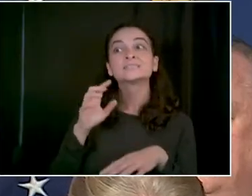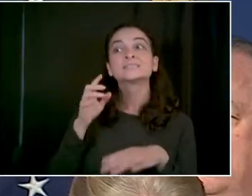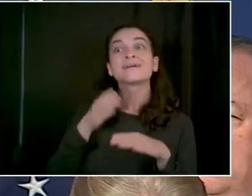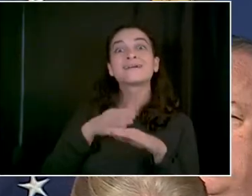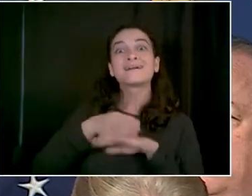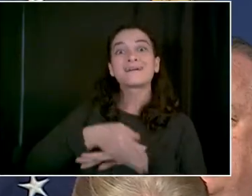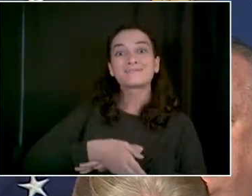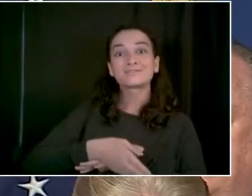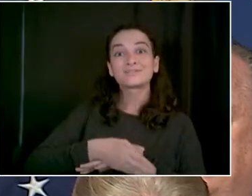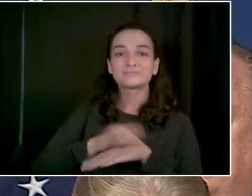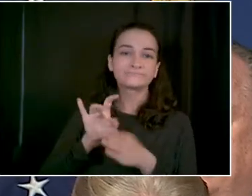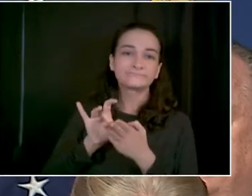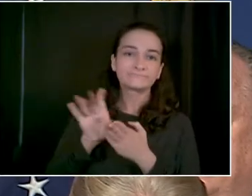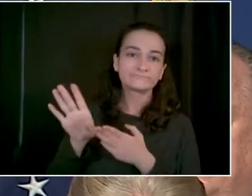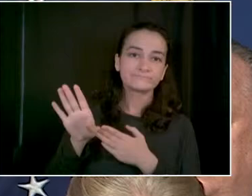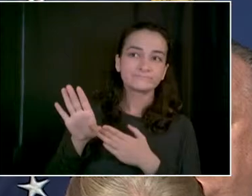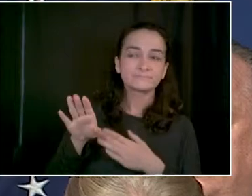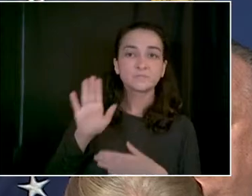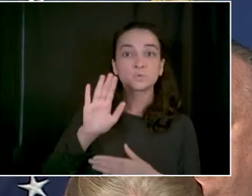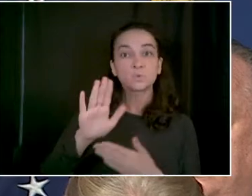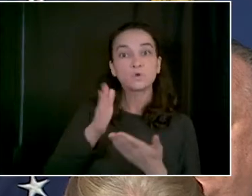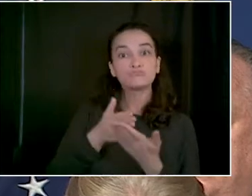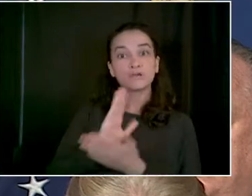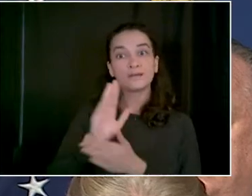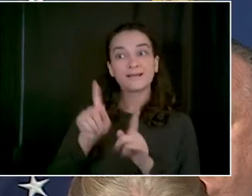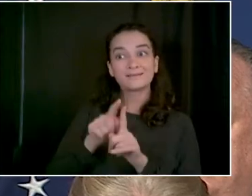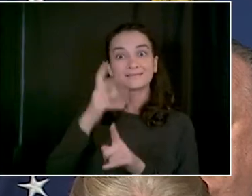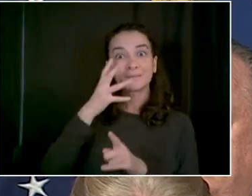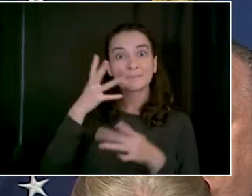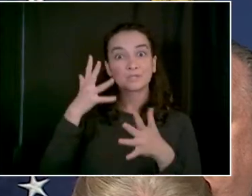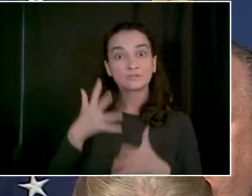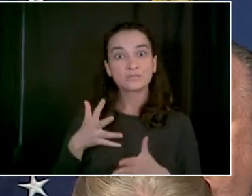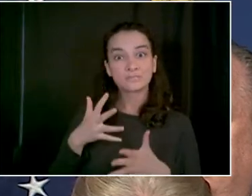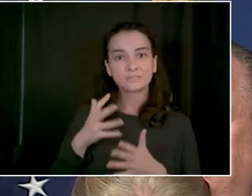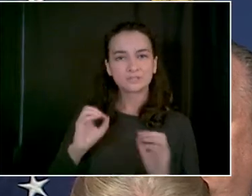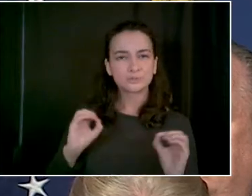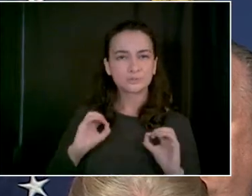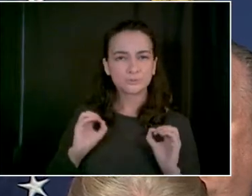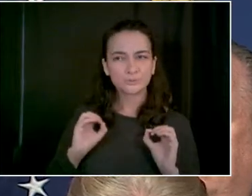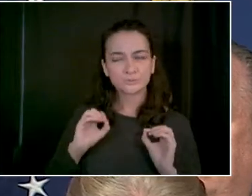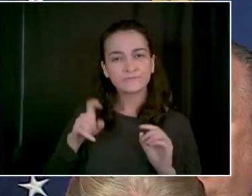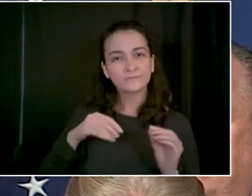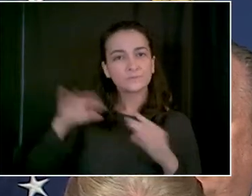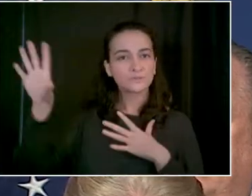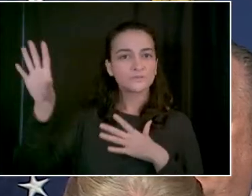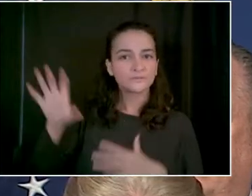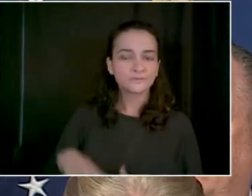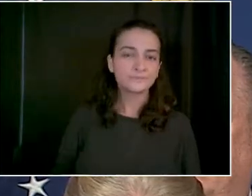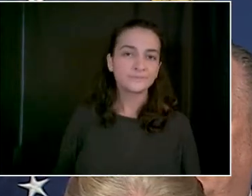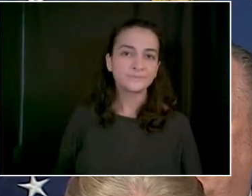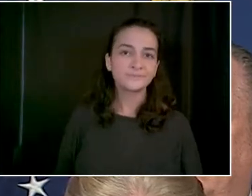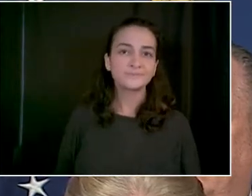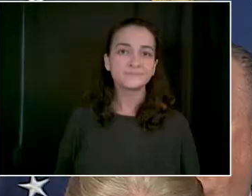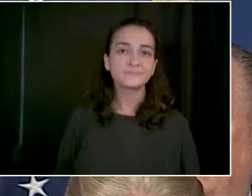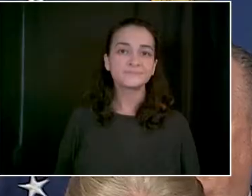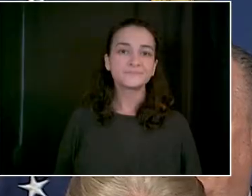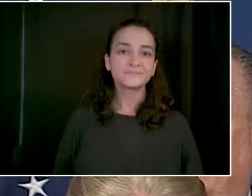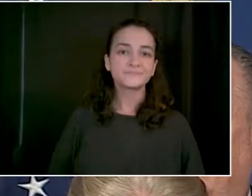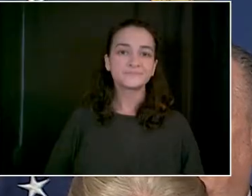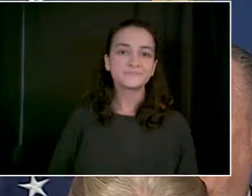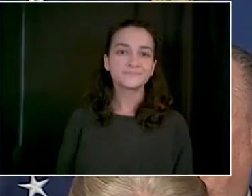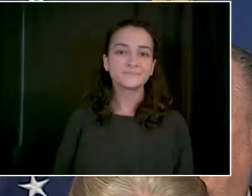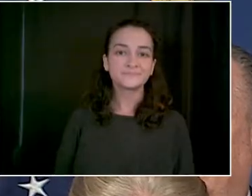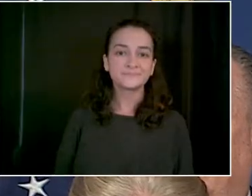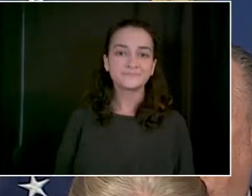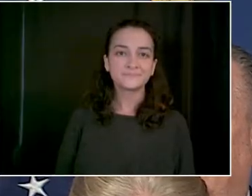asylum seekers. You shouldn't be preying on innocent New Yorkers. Once you do that, you have lost your right to